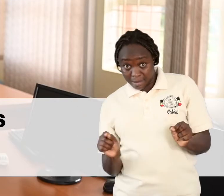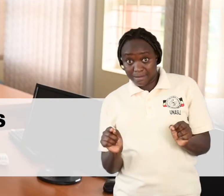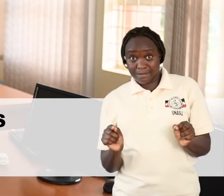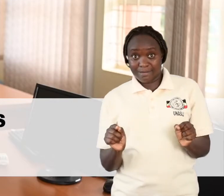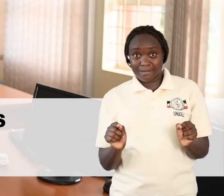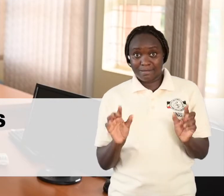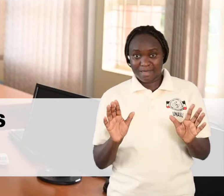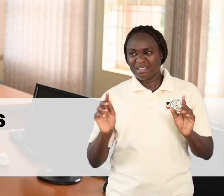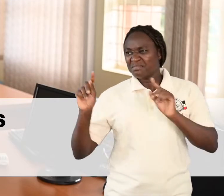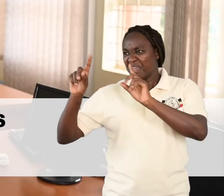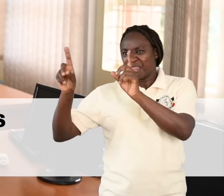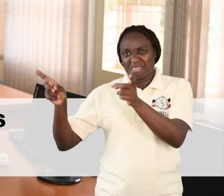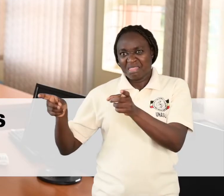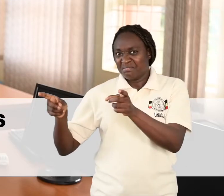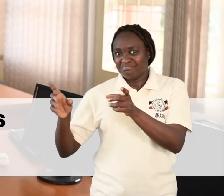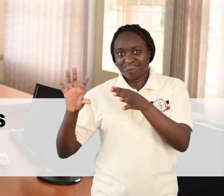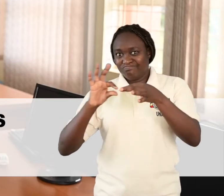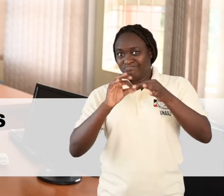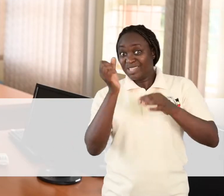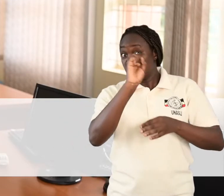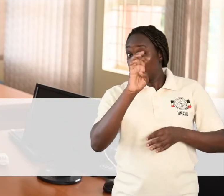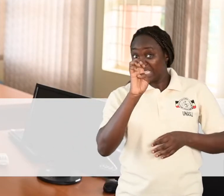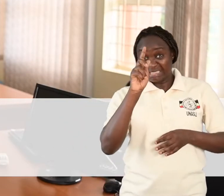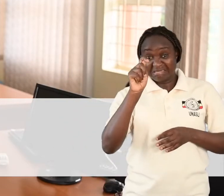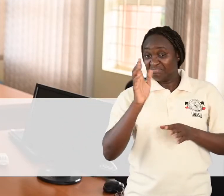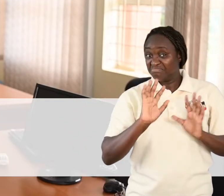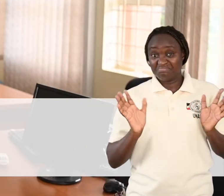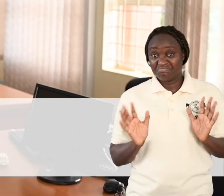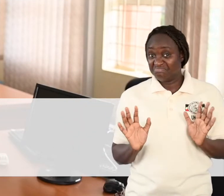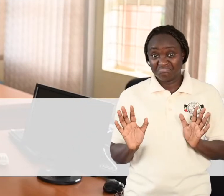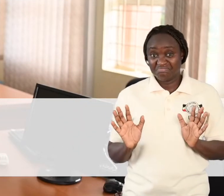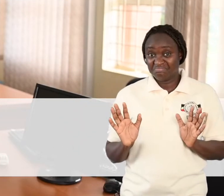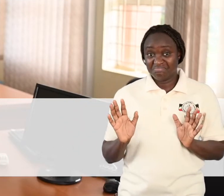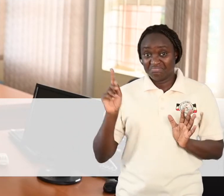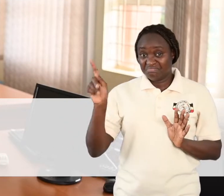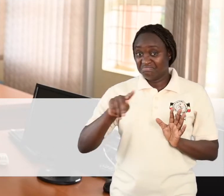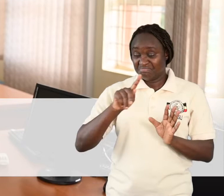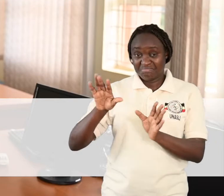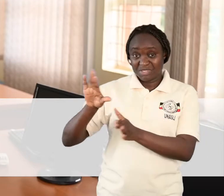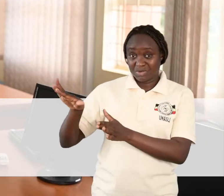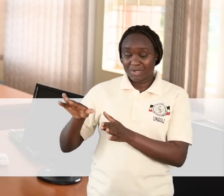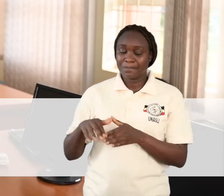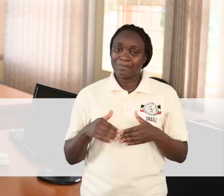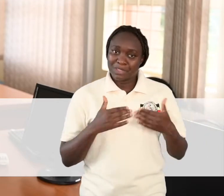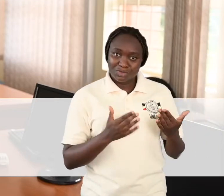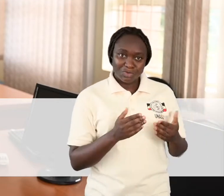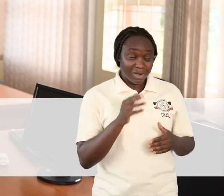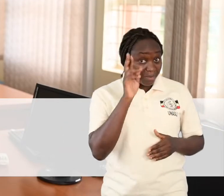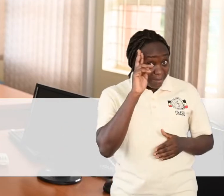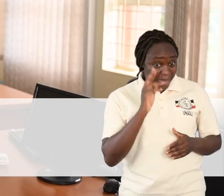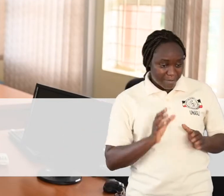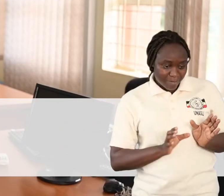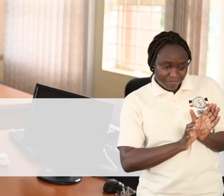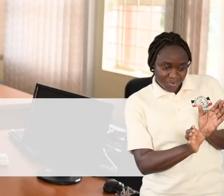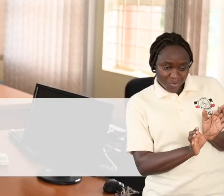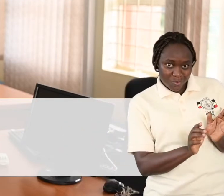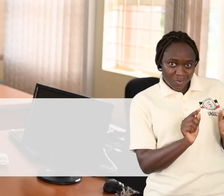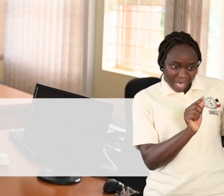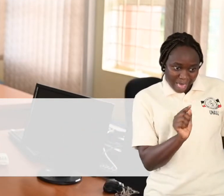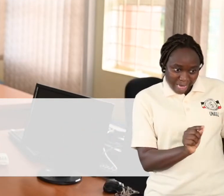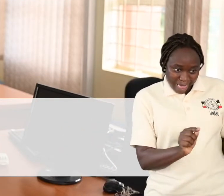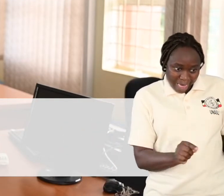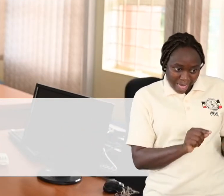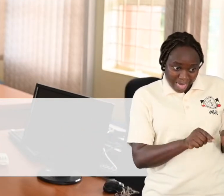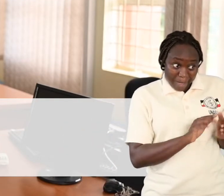sets. So far we have an empty set, then we have a set having